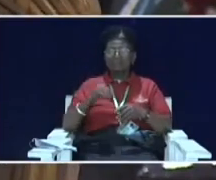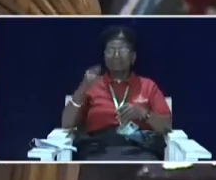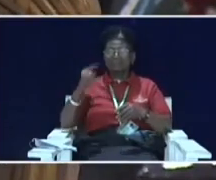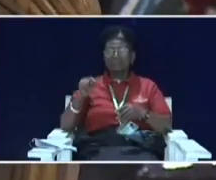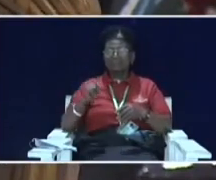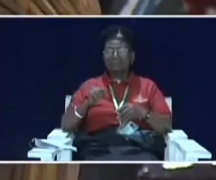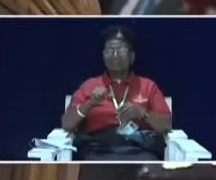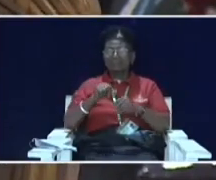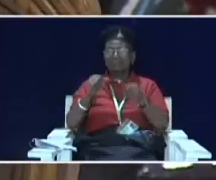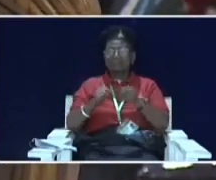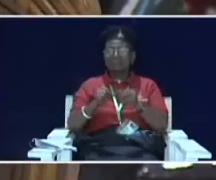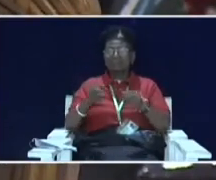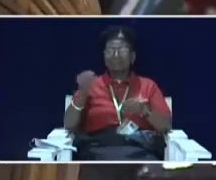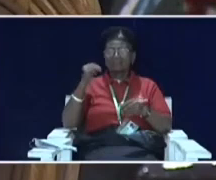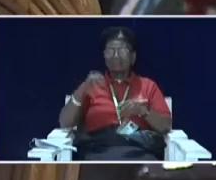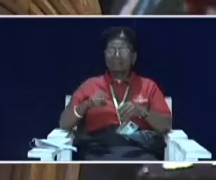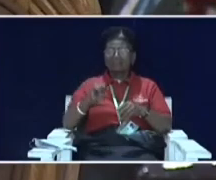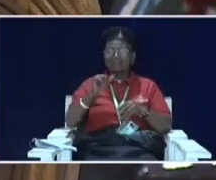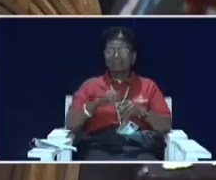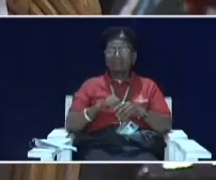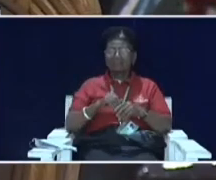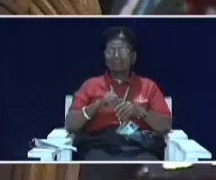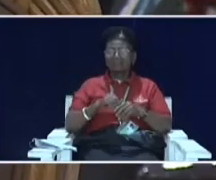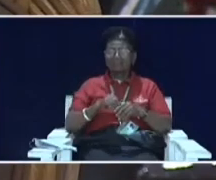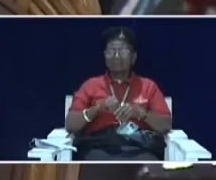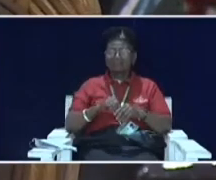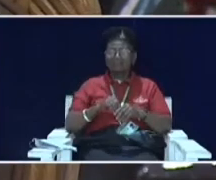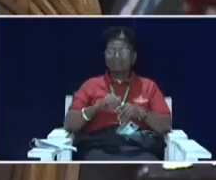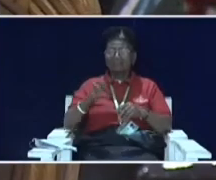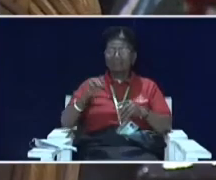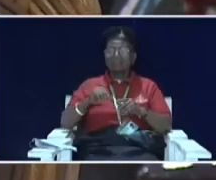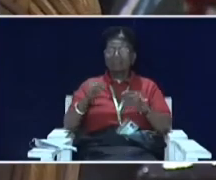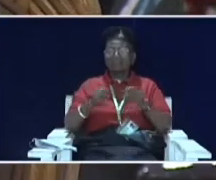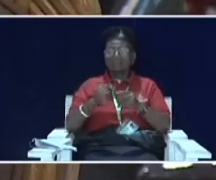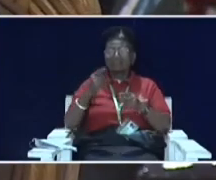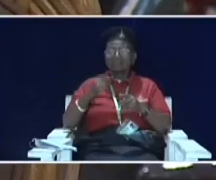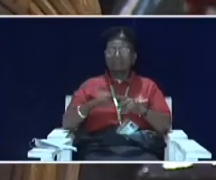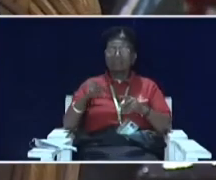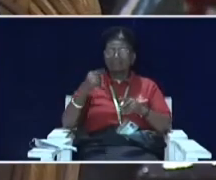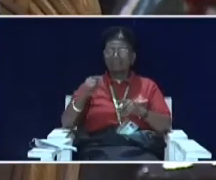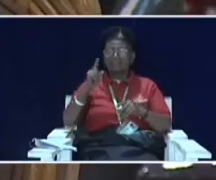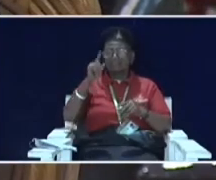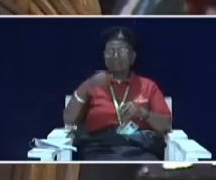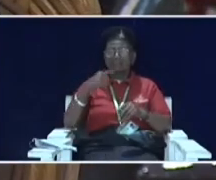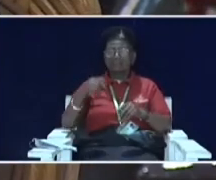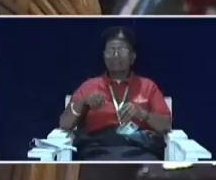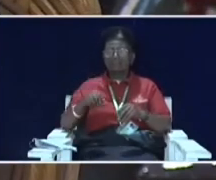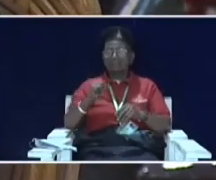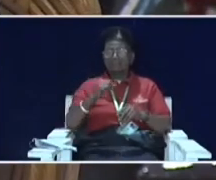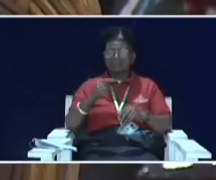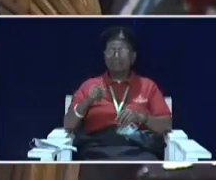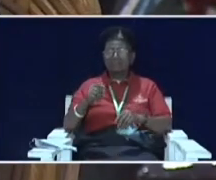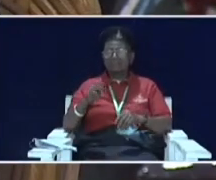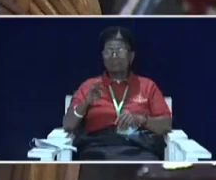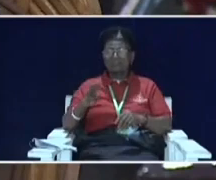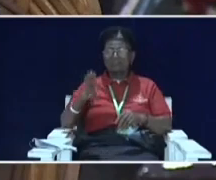basin. But the one who took the basin from her didn't feel anything.